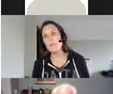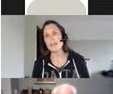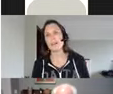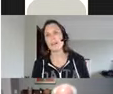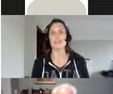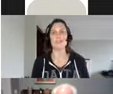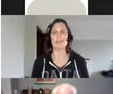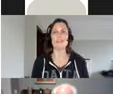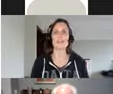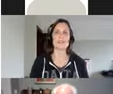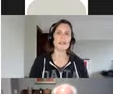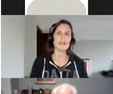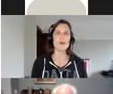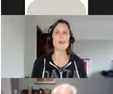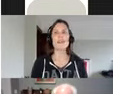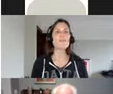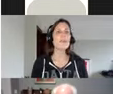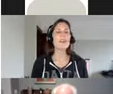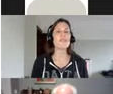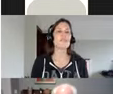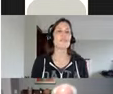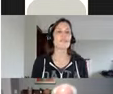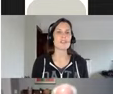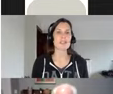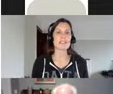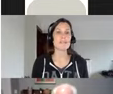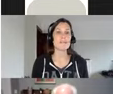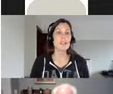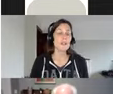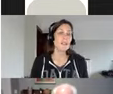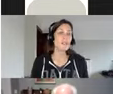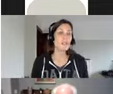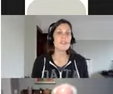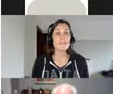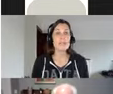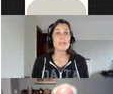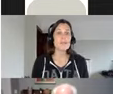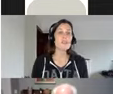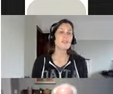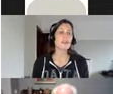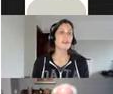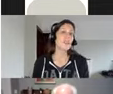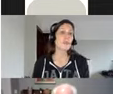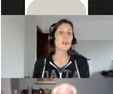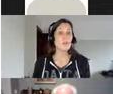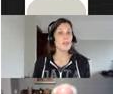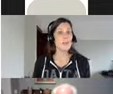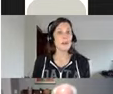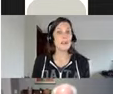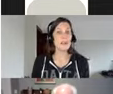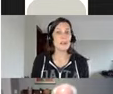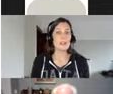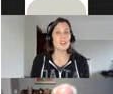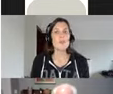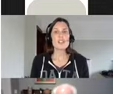break point that's really interesting? How can we help you make a good first guess? So just as some examples, if you're working with